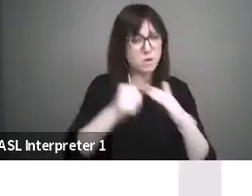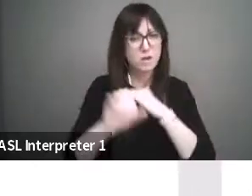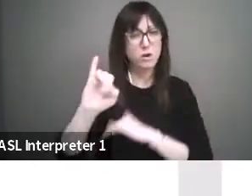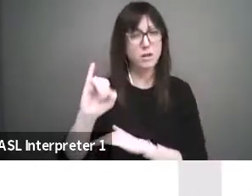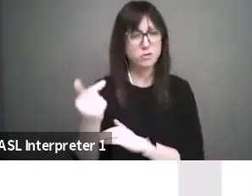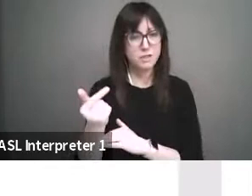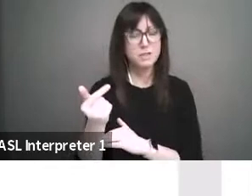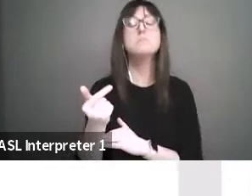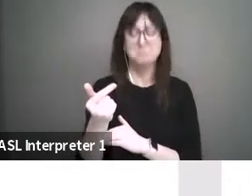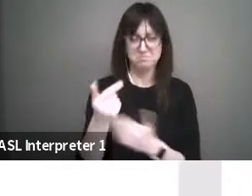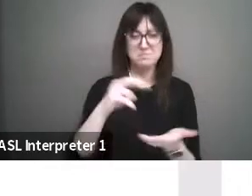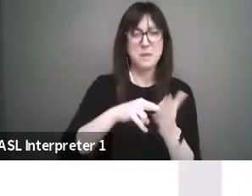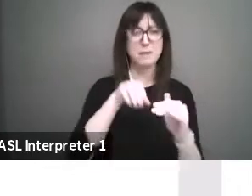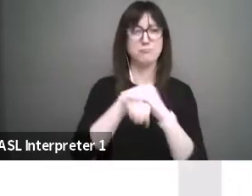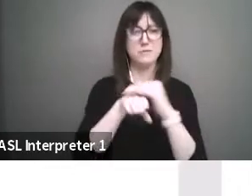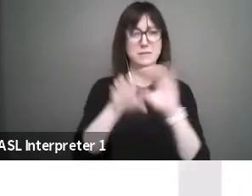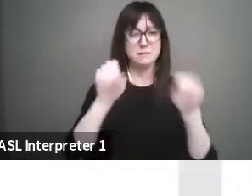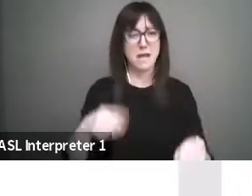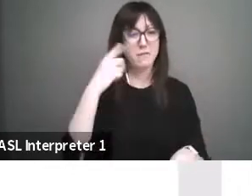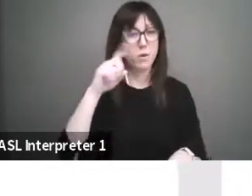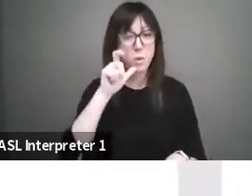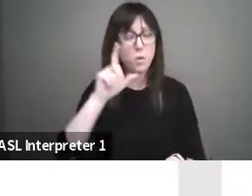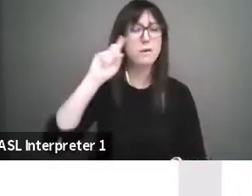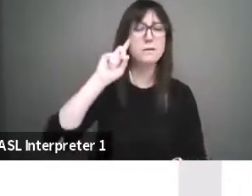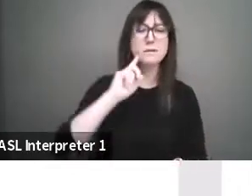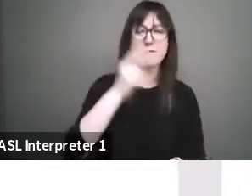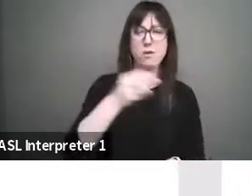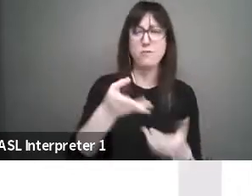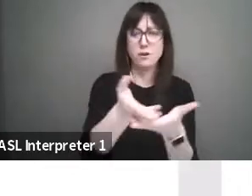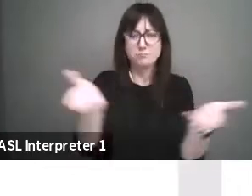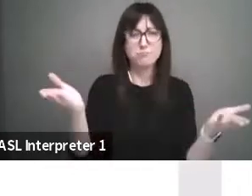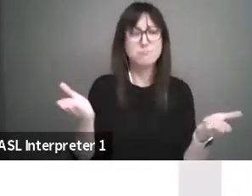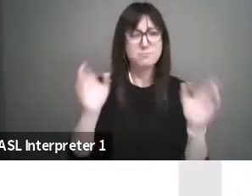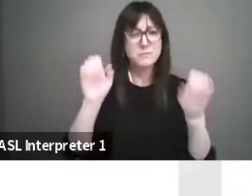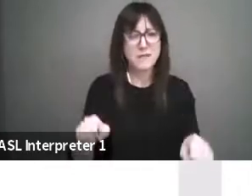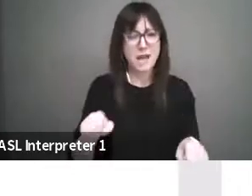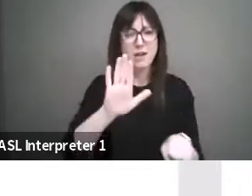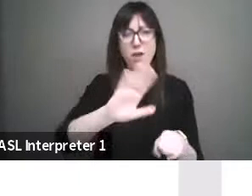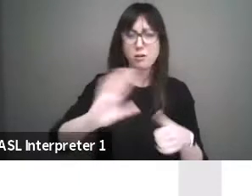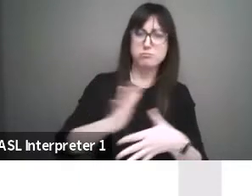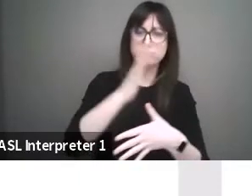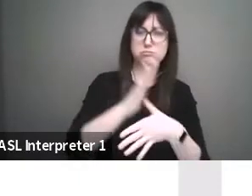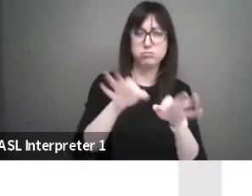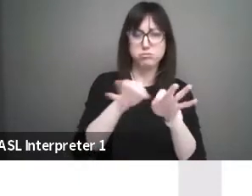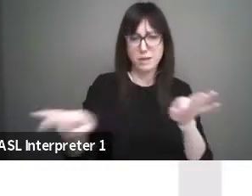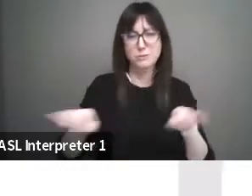Innovation Guelph are accessible to the deaf and hard-hearing individuals in their first language.